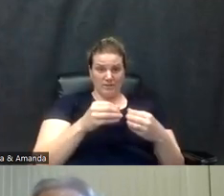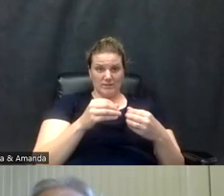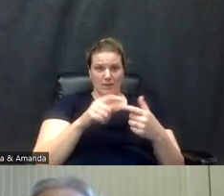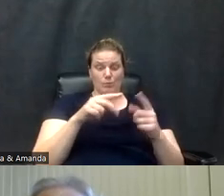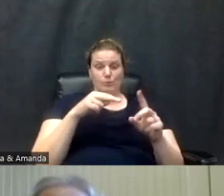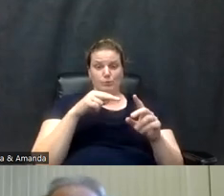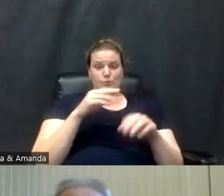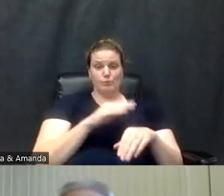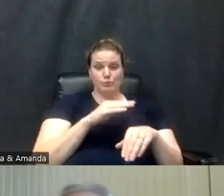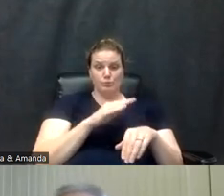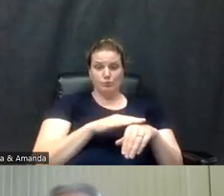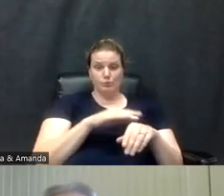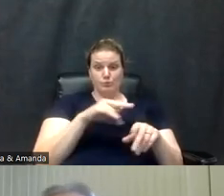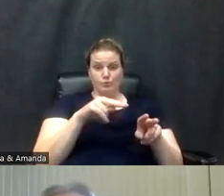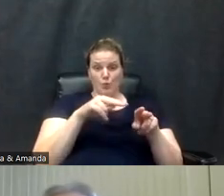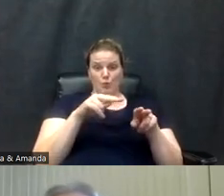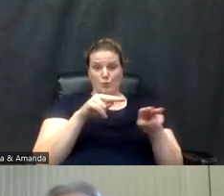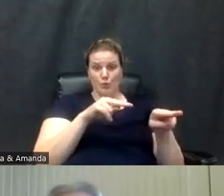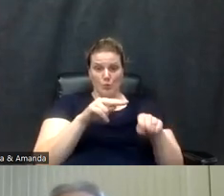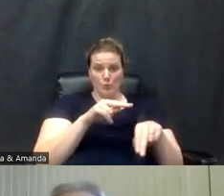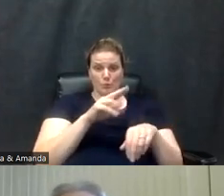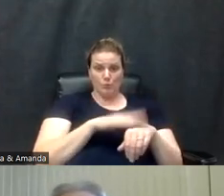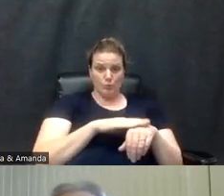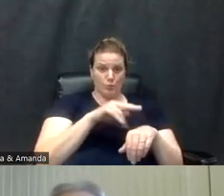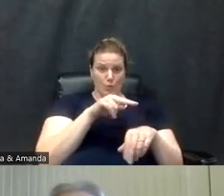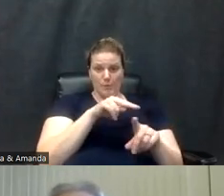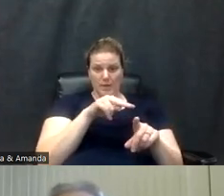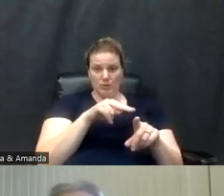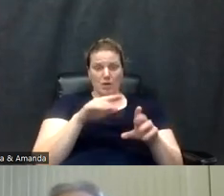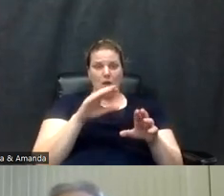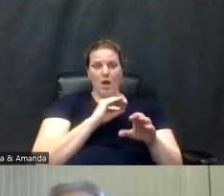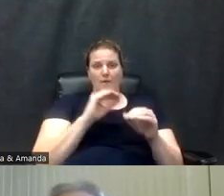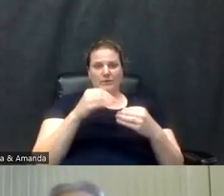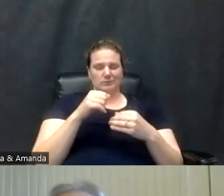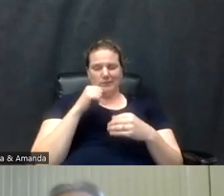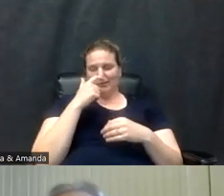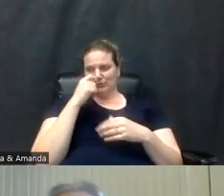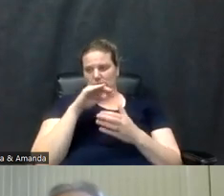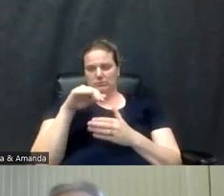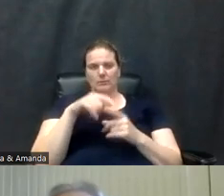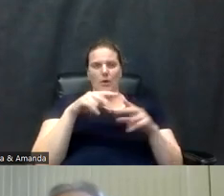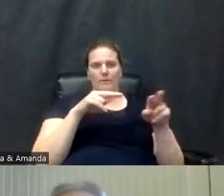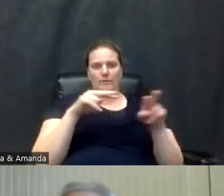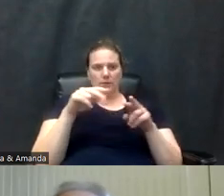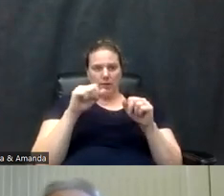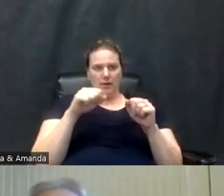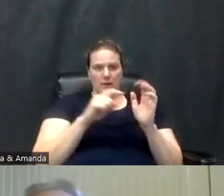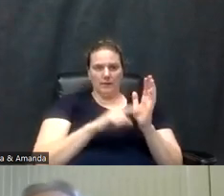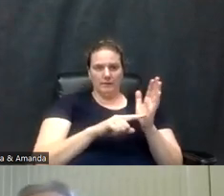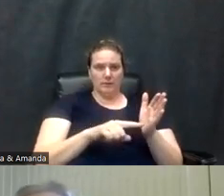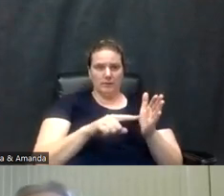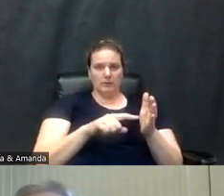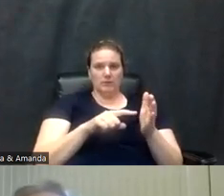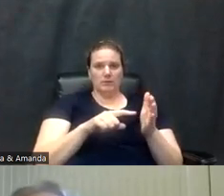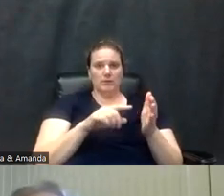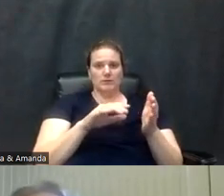probation office. But again, that's not something we're really interested in. And they also have oversight and the ability to investigate deadly